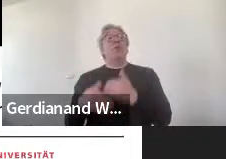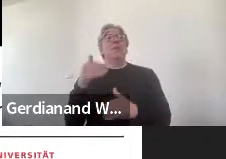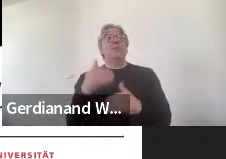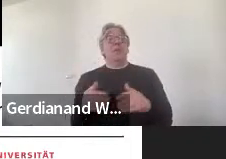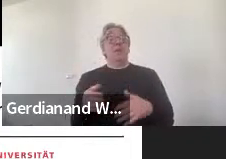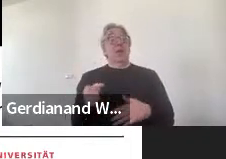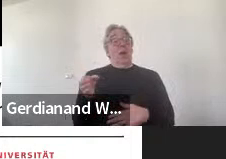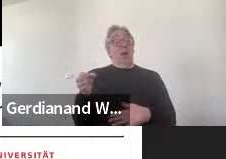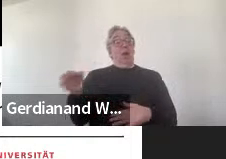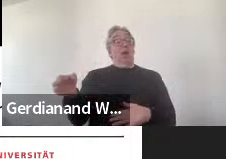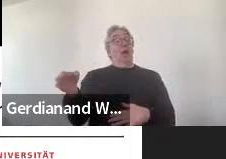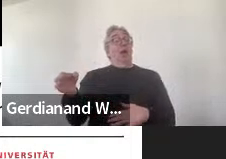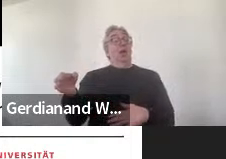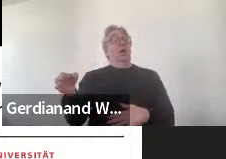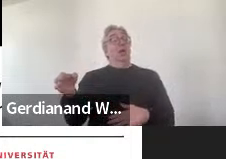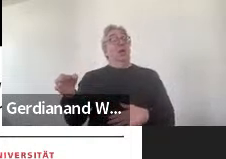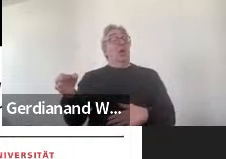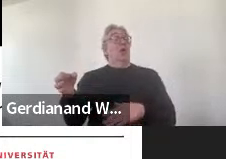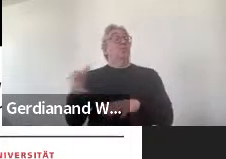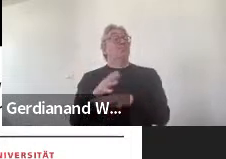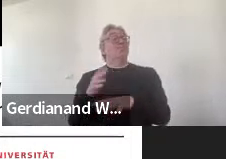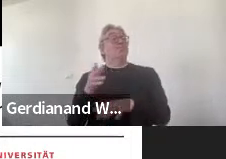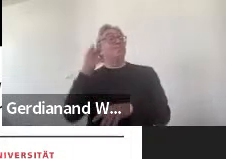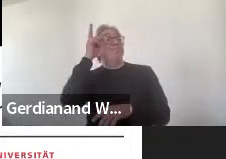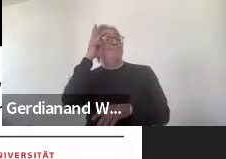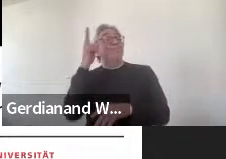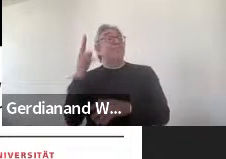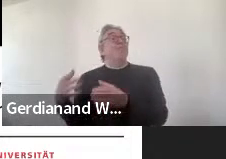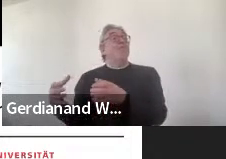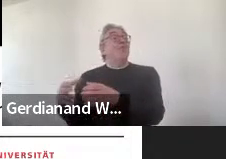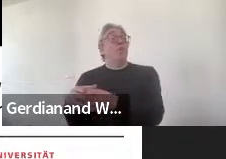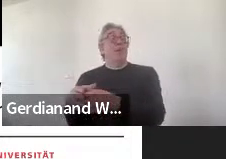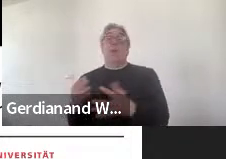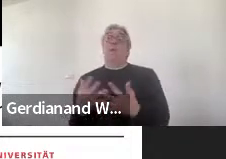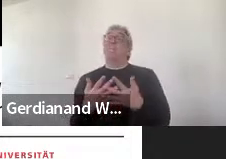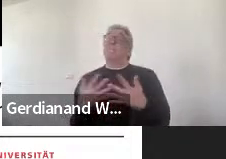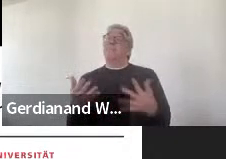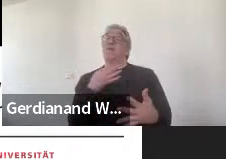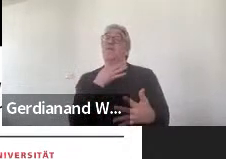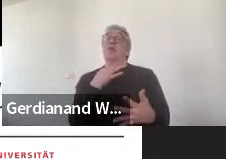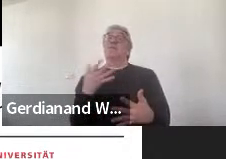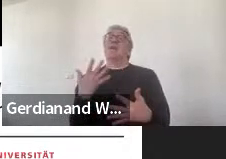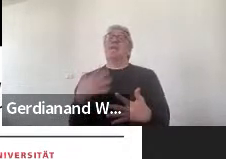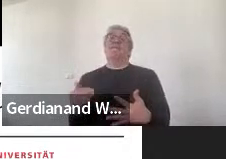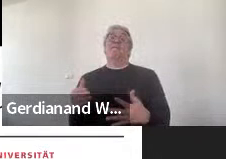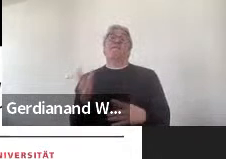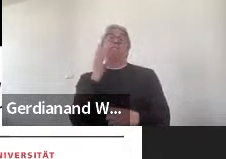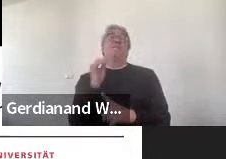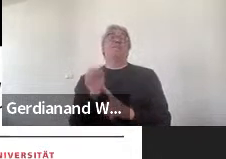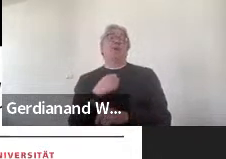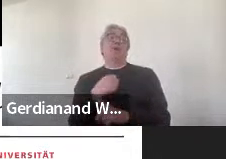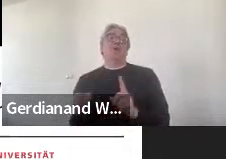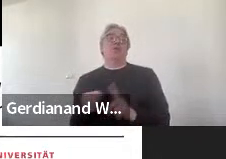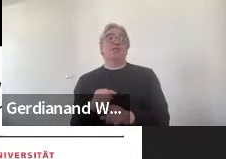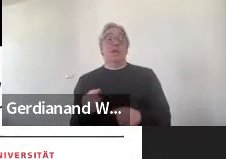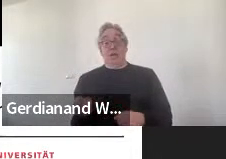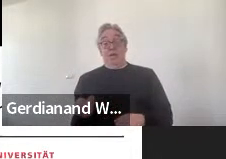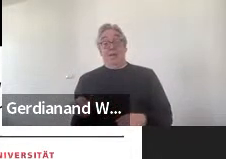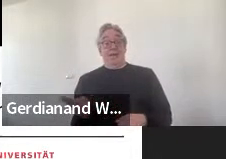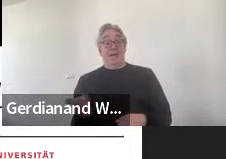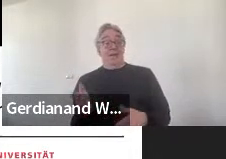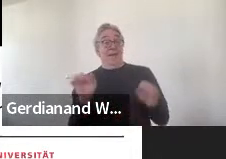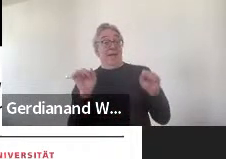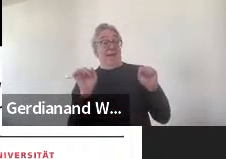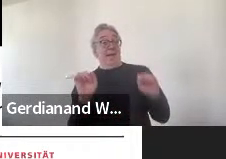high risk actually of violence. And also sometimes they have no or limited access